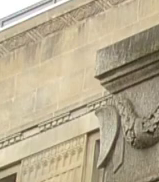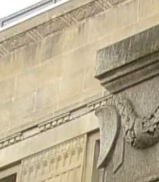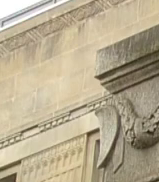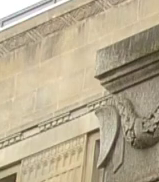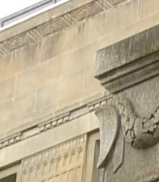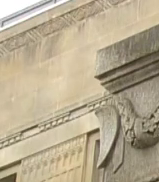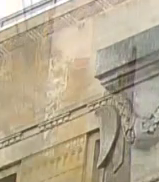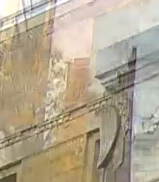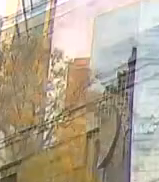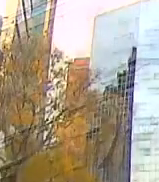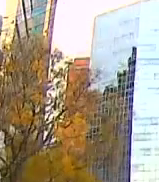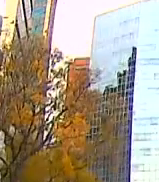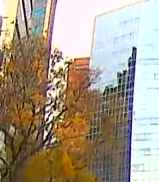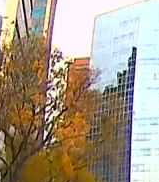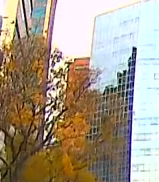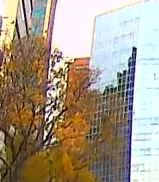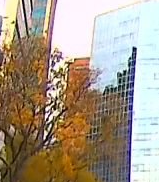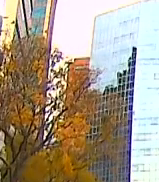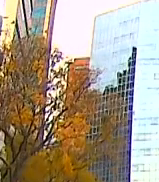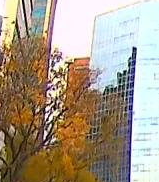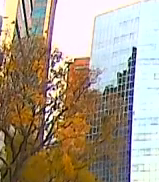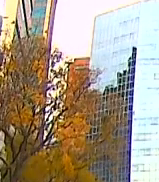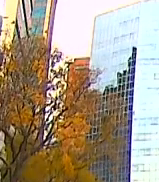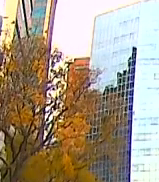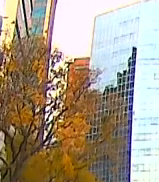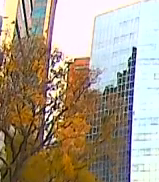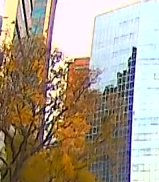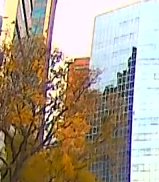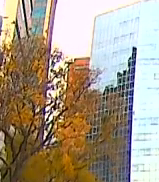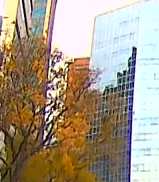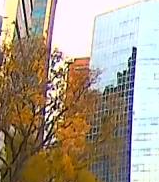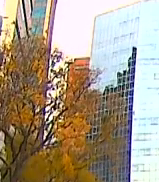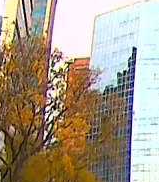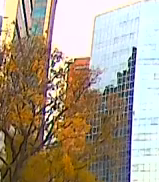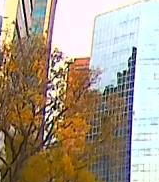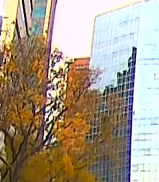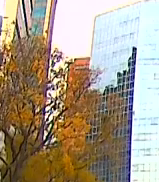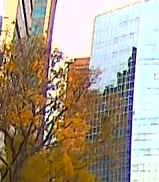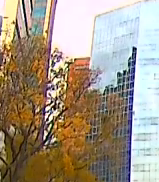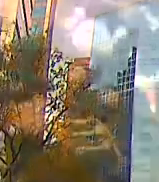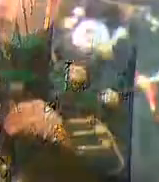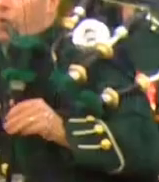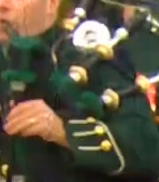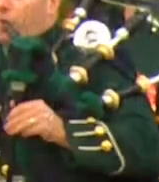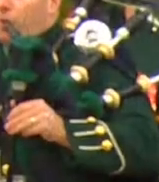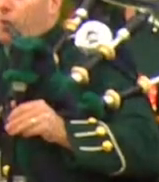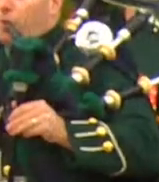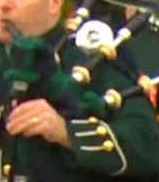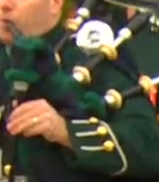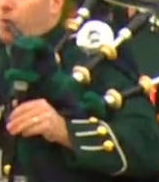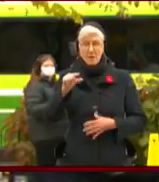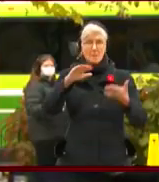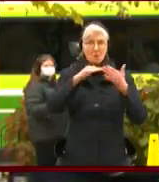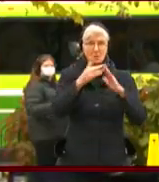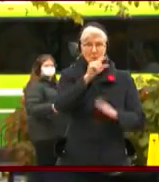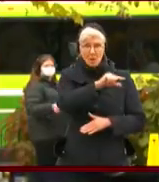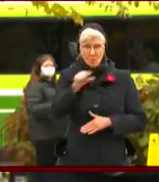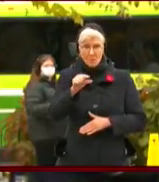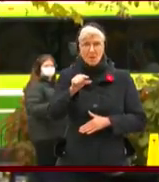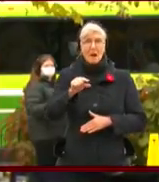Good morning, Silver Cross families, federal, provincial, and municipal representatives, veterans, and